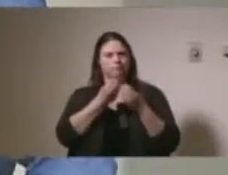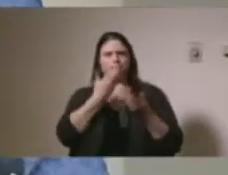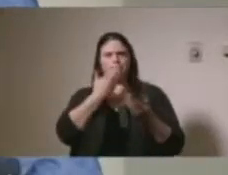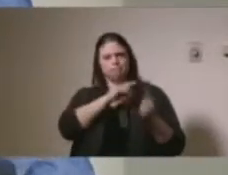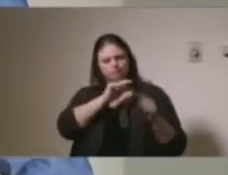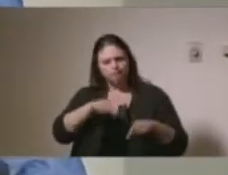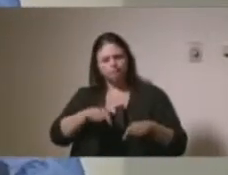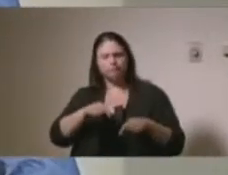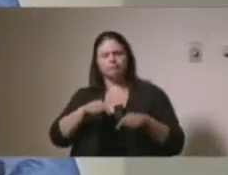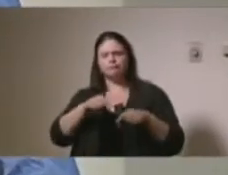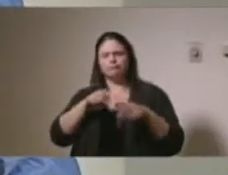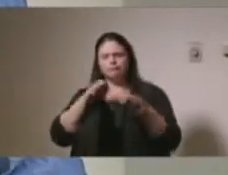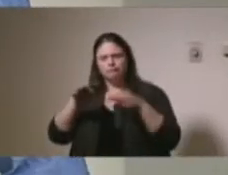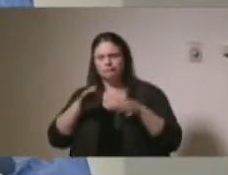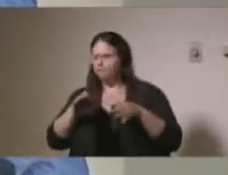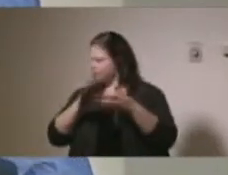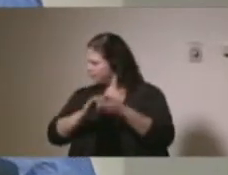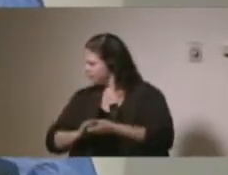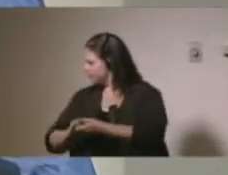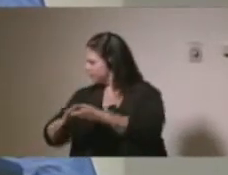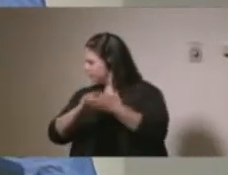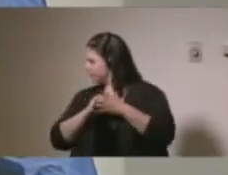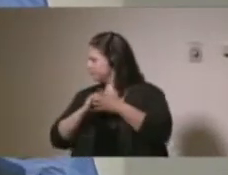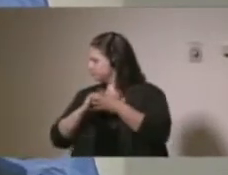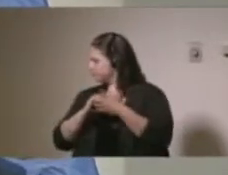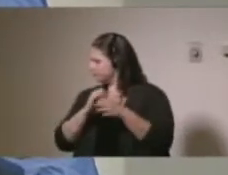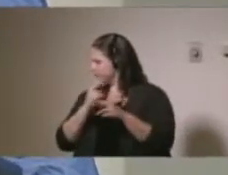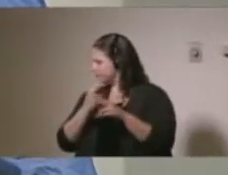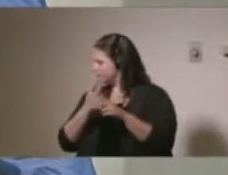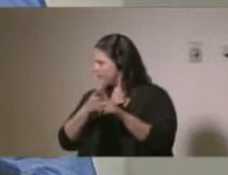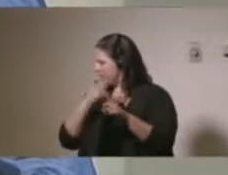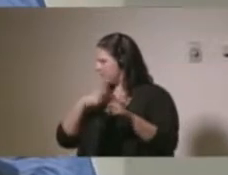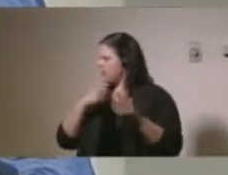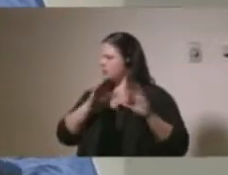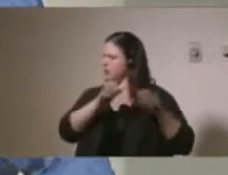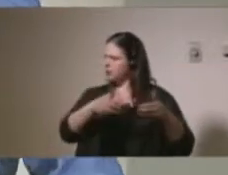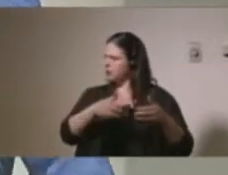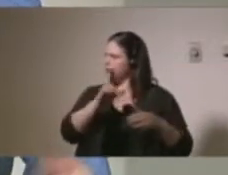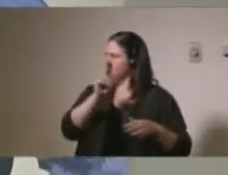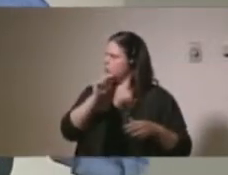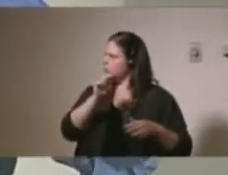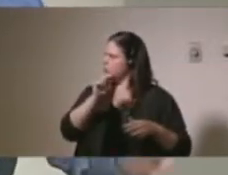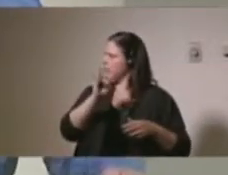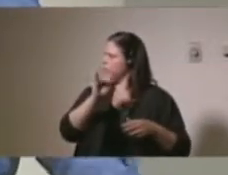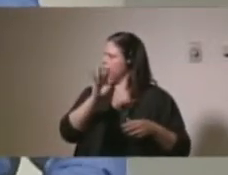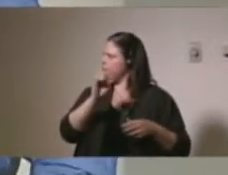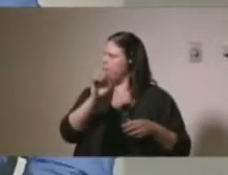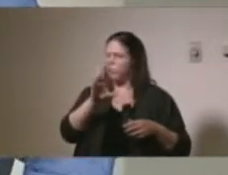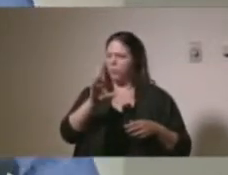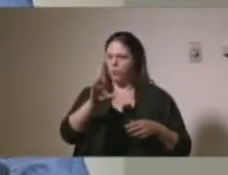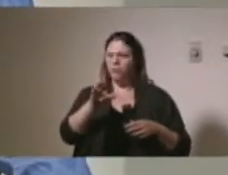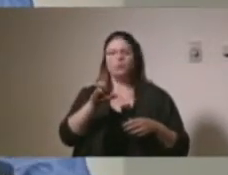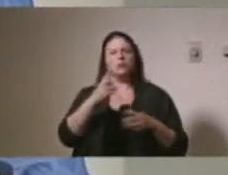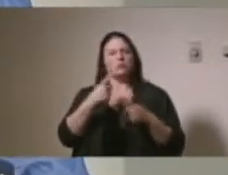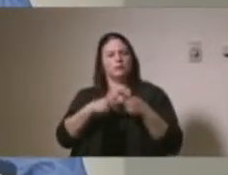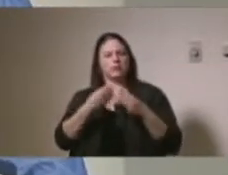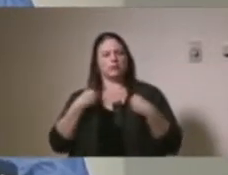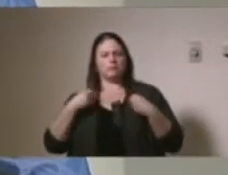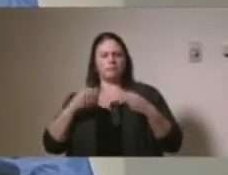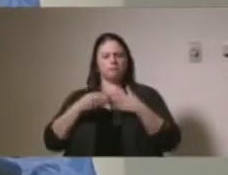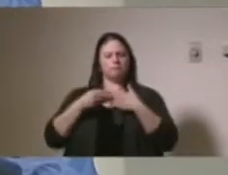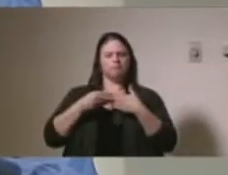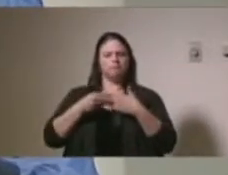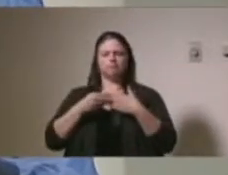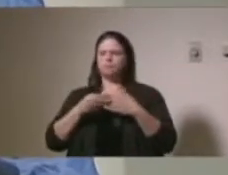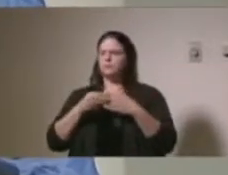solidarity on behalf of Unifor, but at the same time thanking them for providing me the space to do some community activism, working with groups